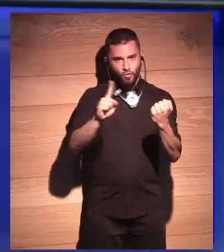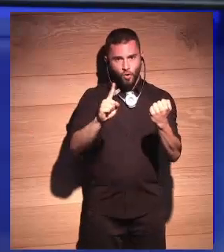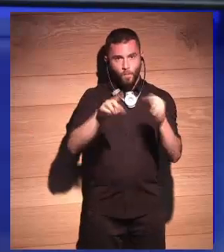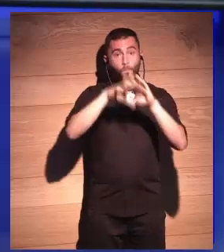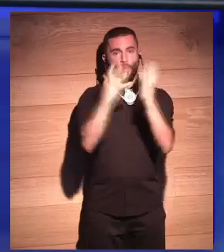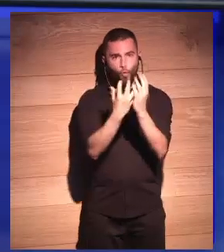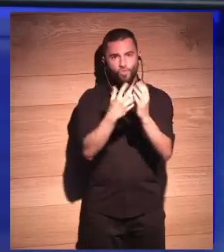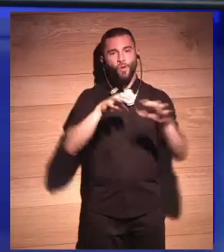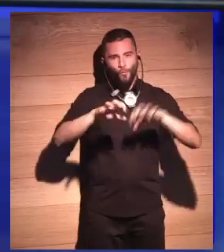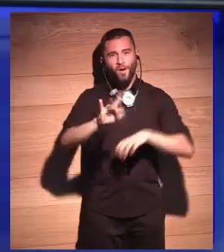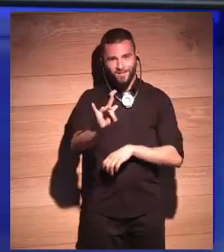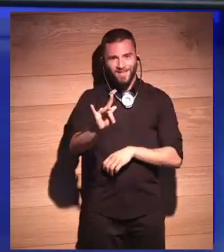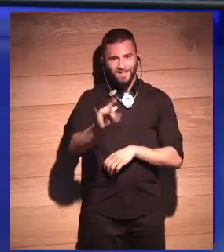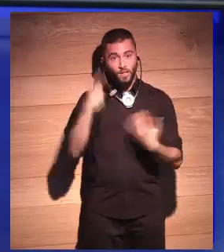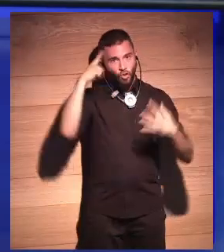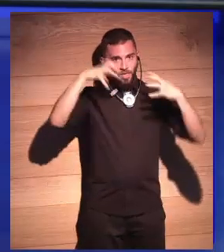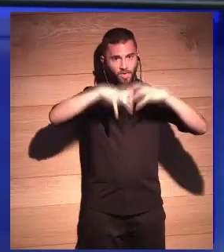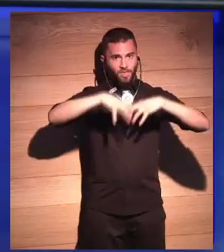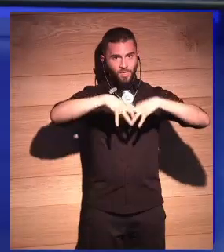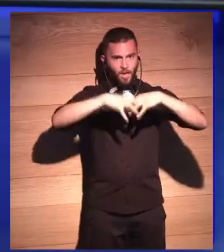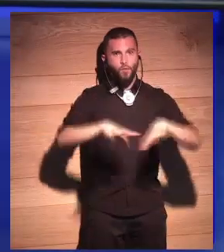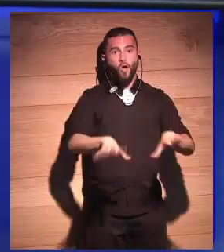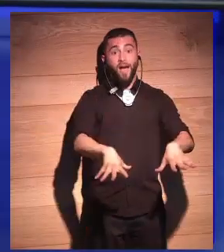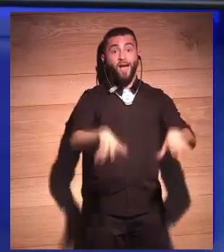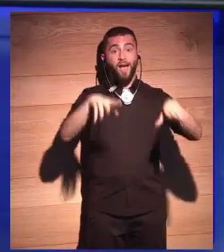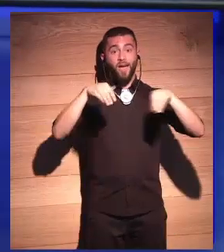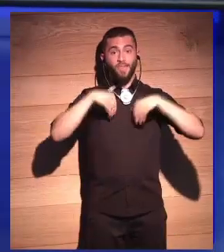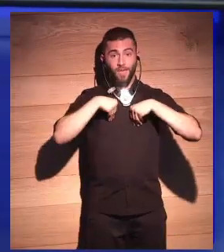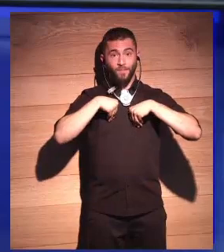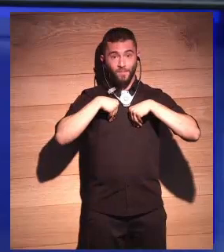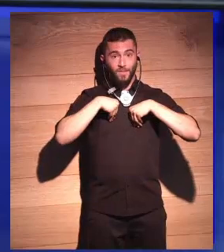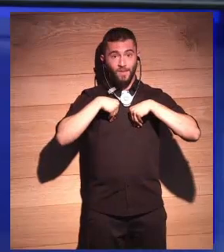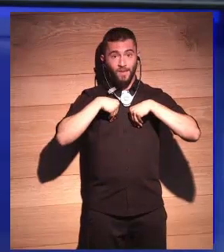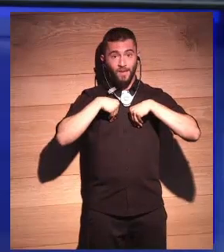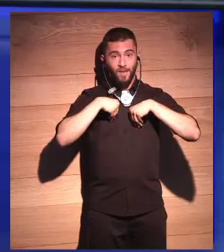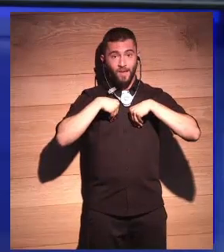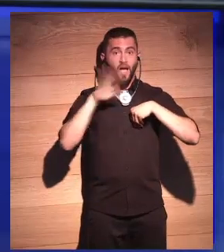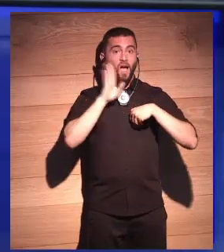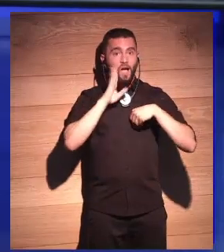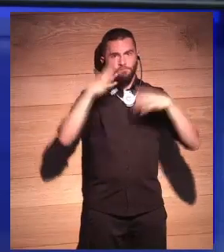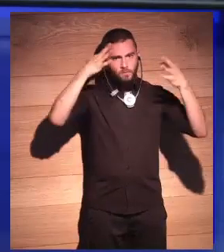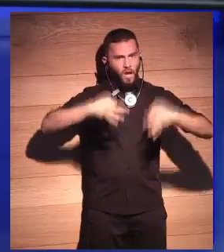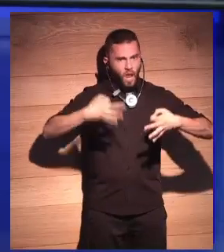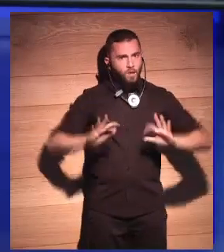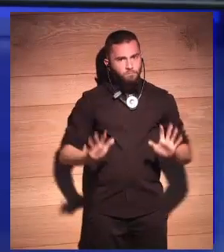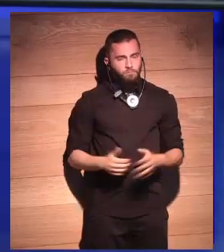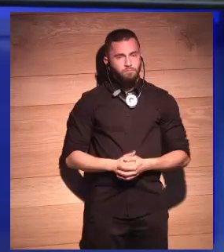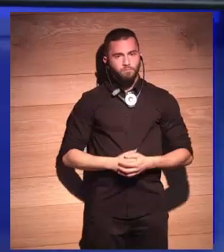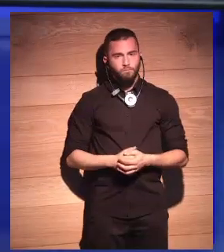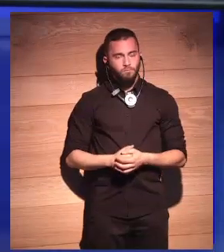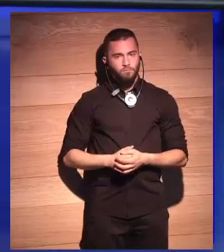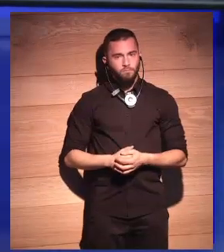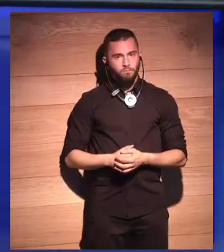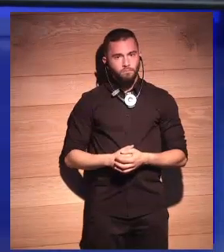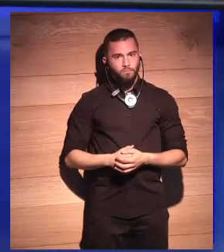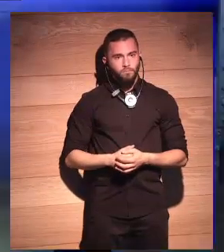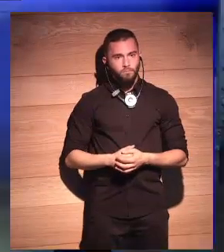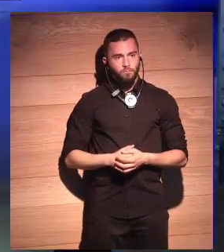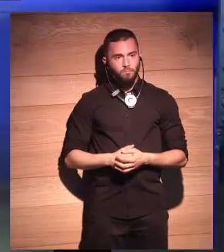brain is able to accept that this could be real, rather than just making you want to throw up.